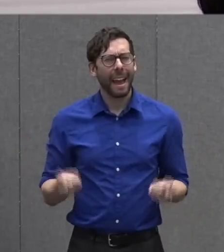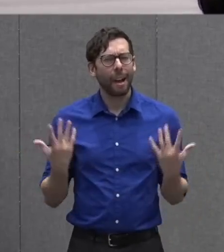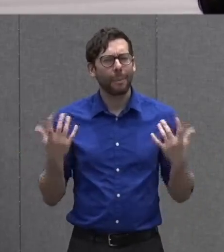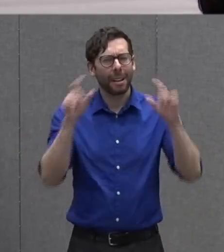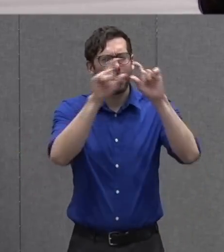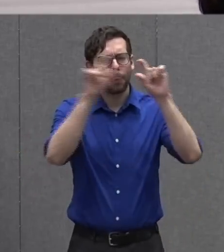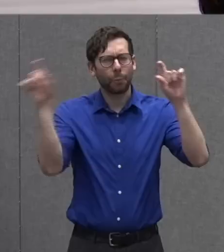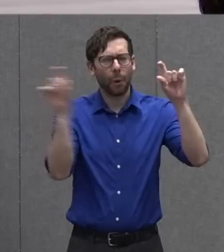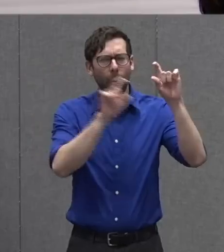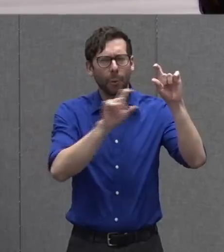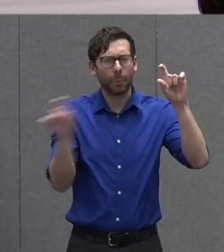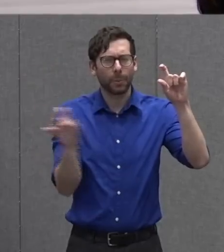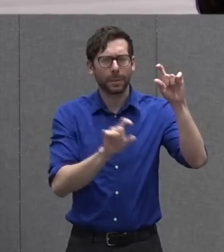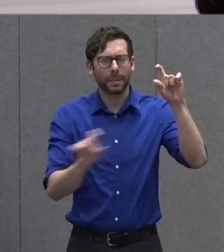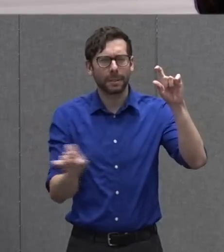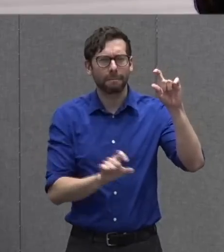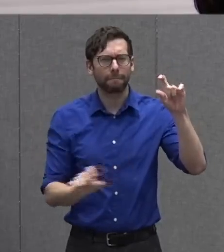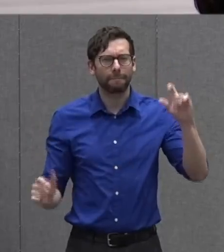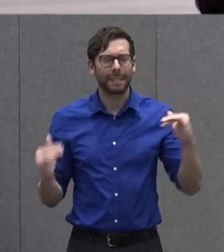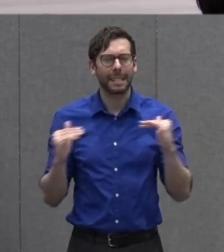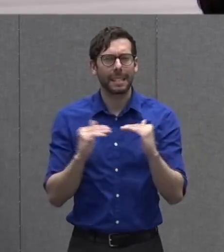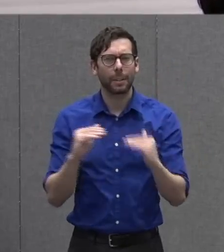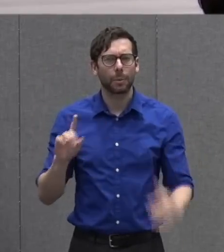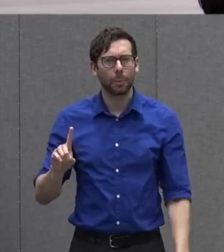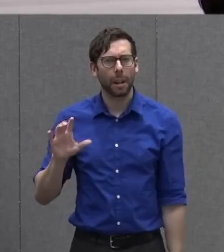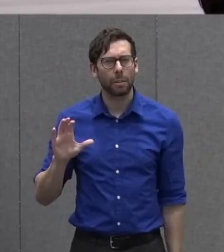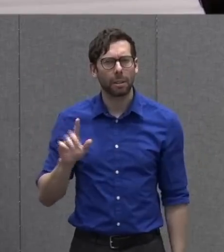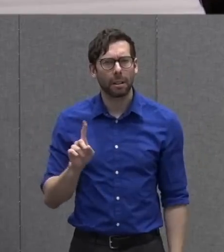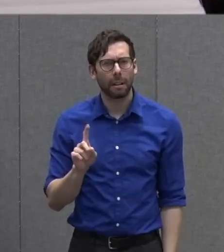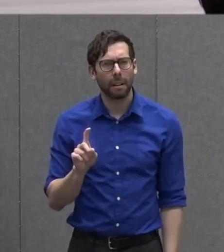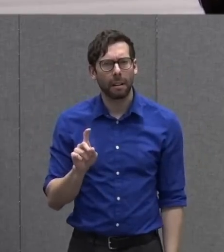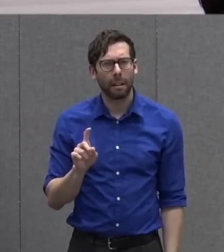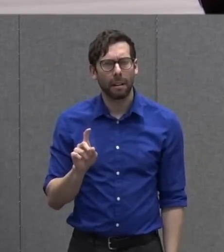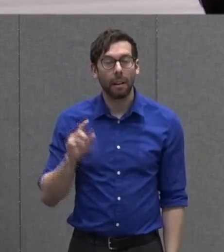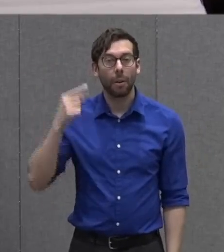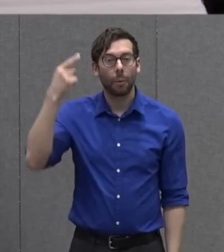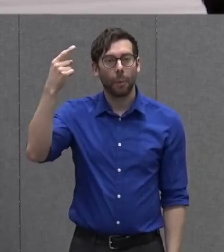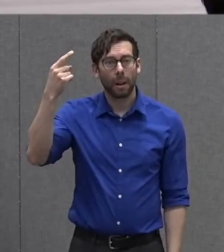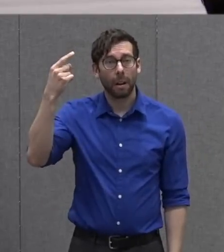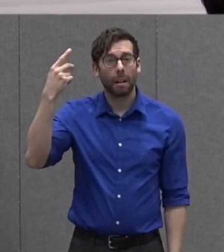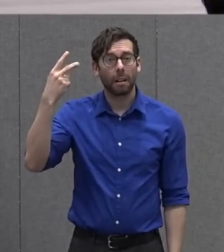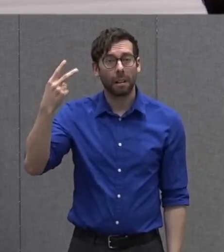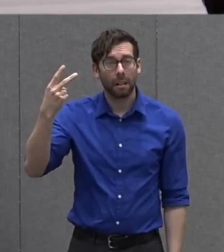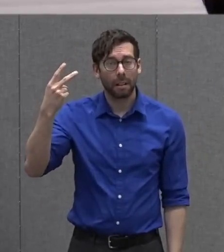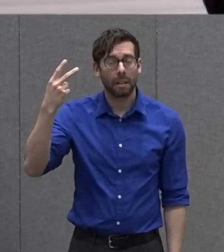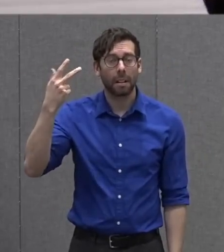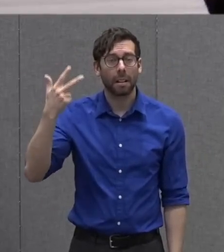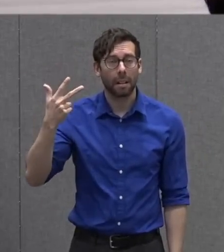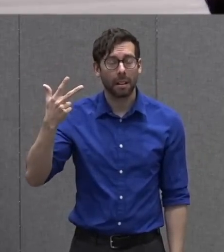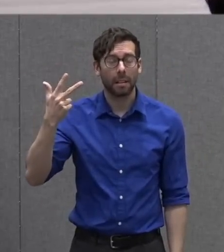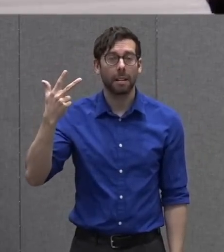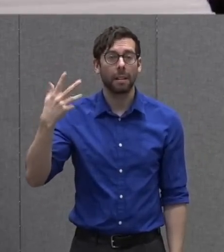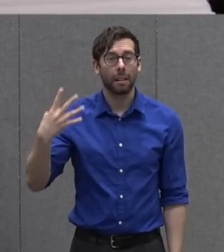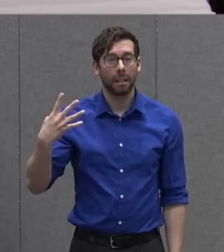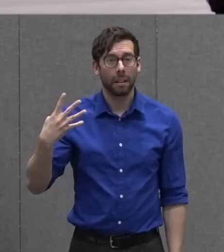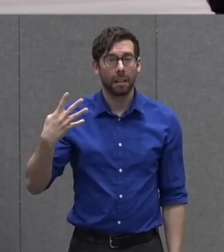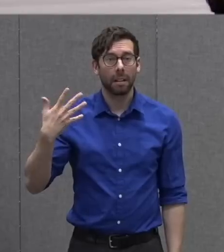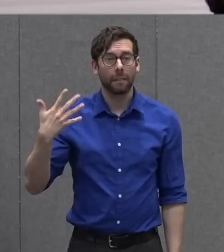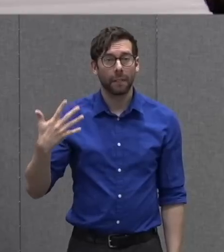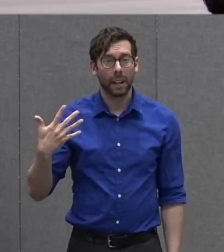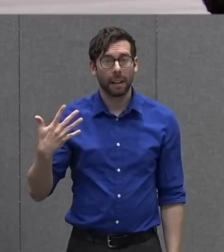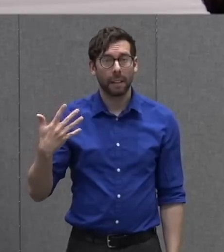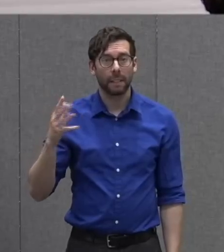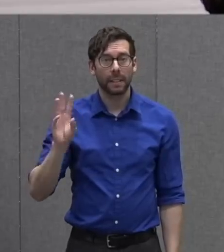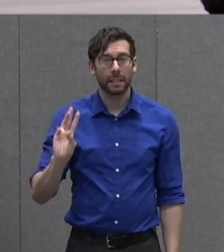100? 1, 2, 3, 4, 5,